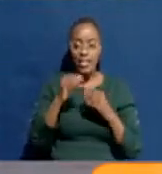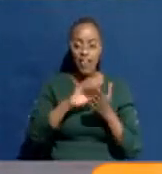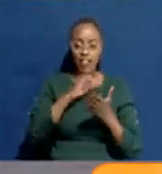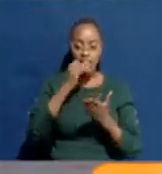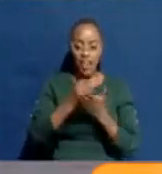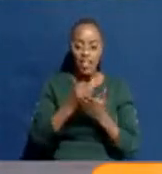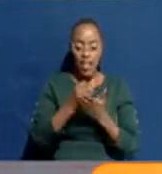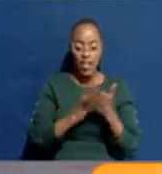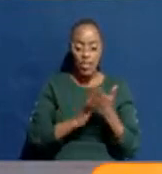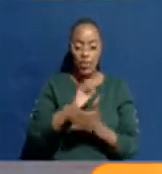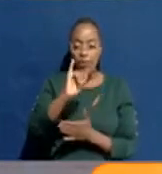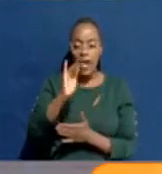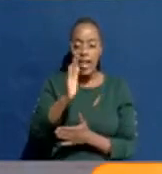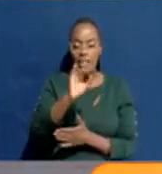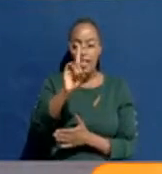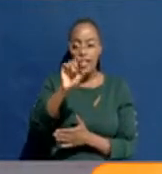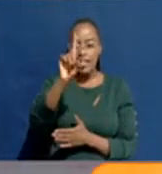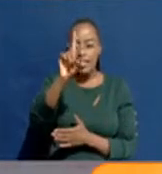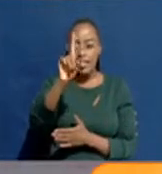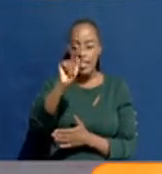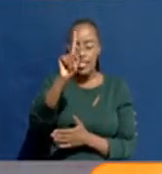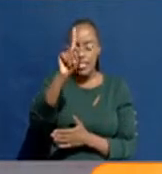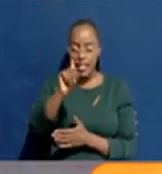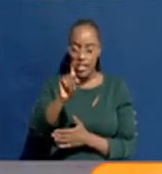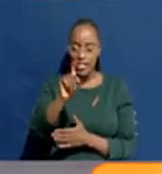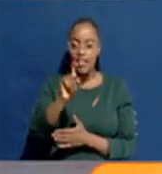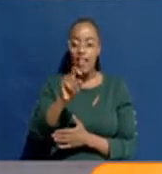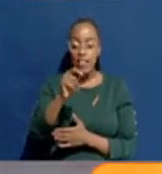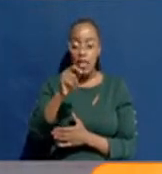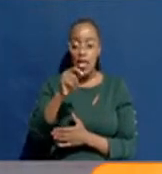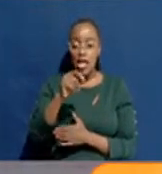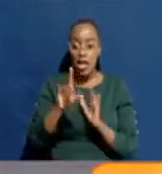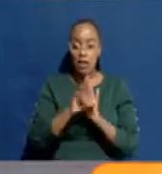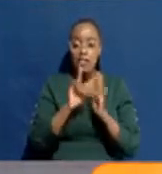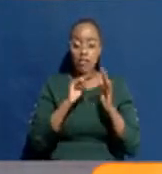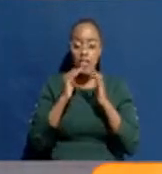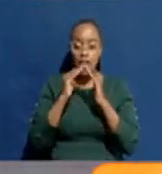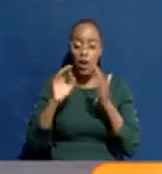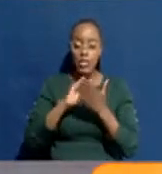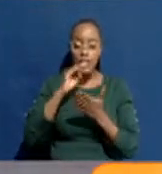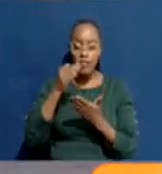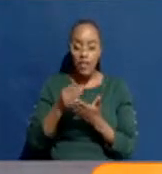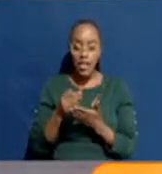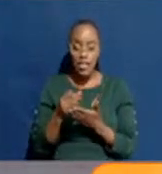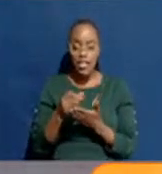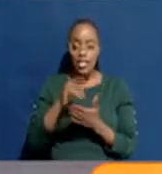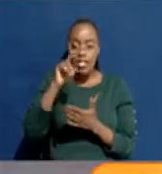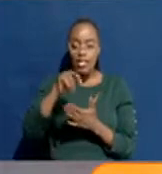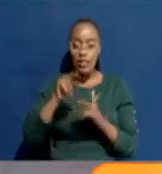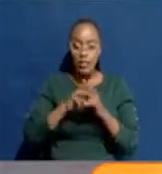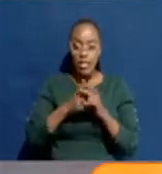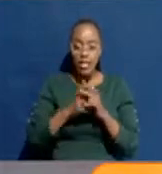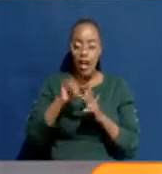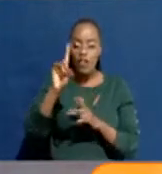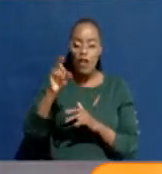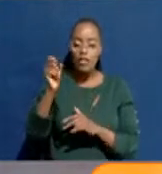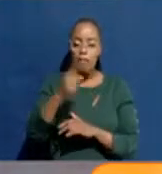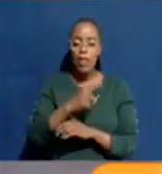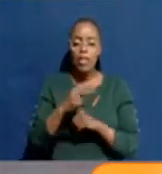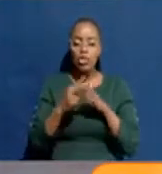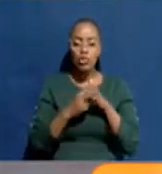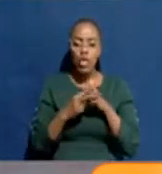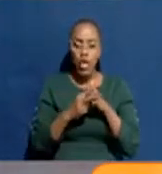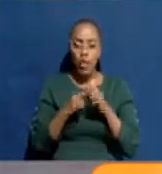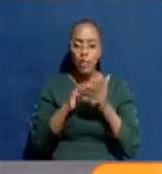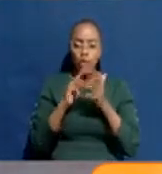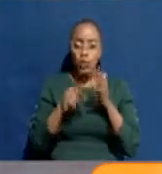within iTax. And the law actually was saying that the housing fund should take effect from 1st of July. So in